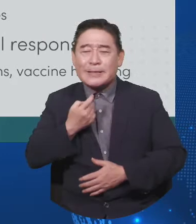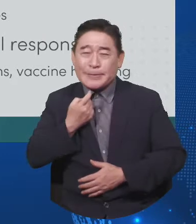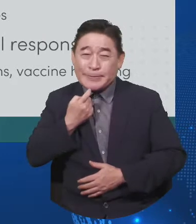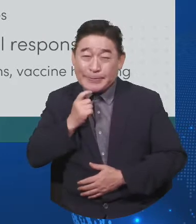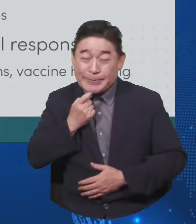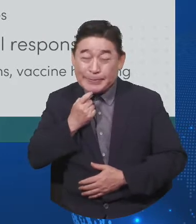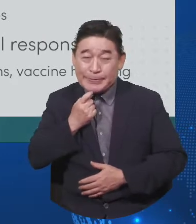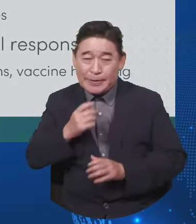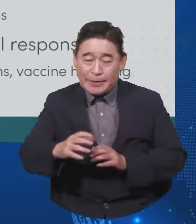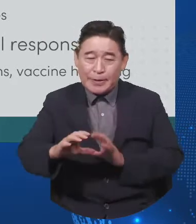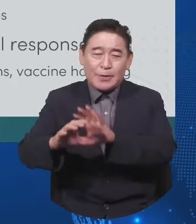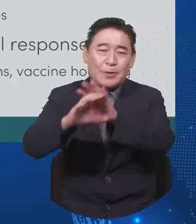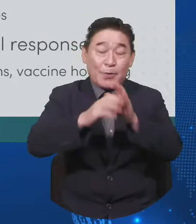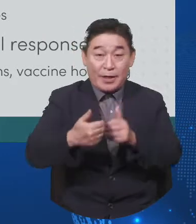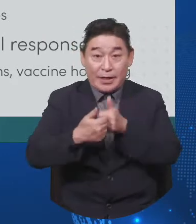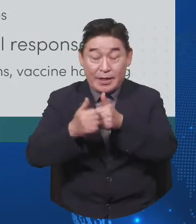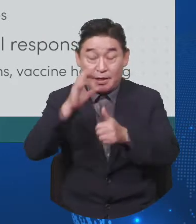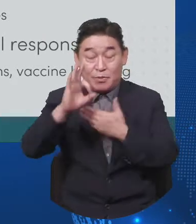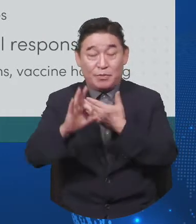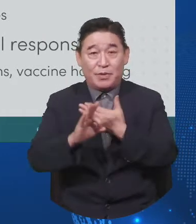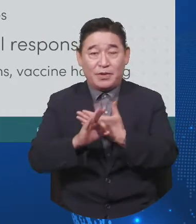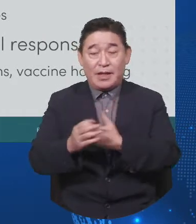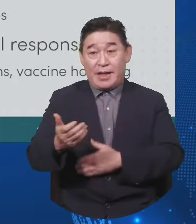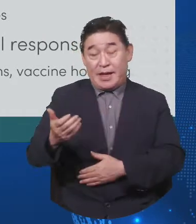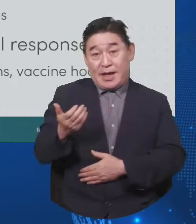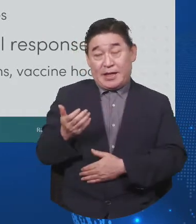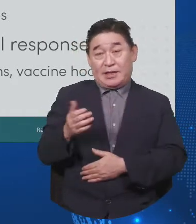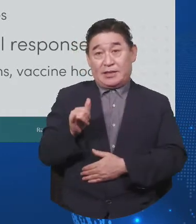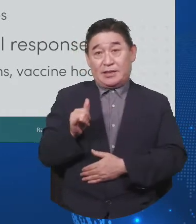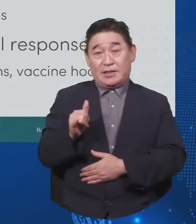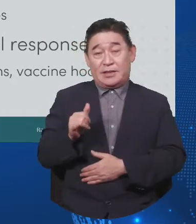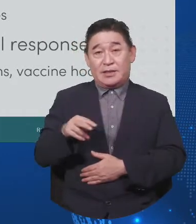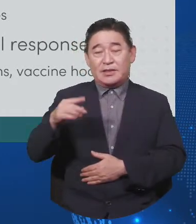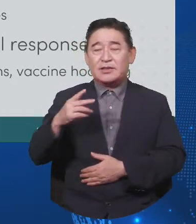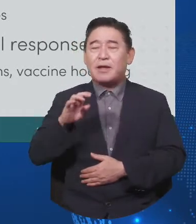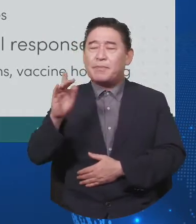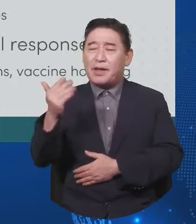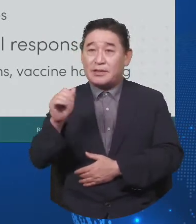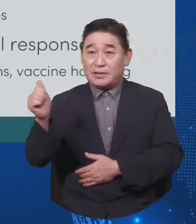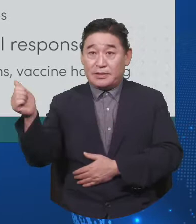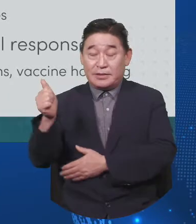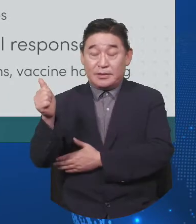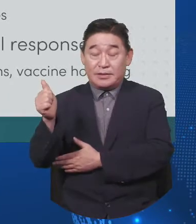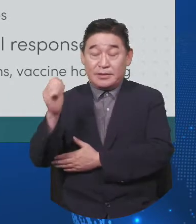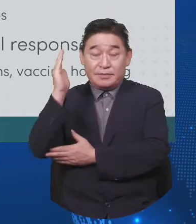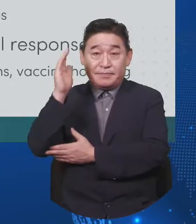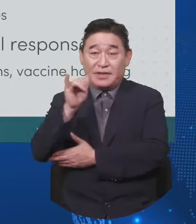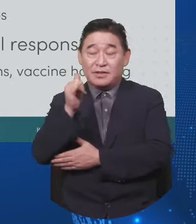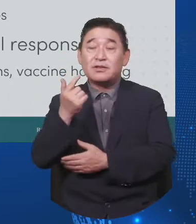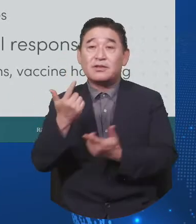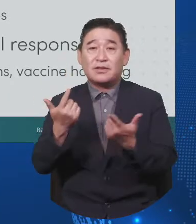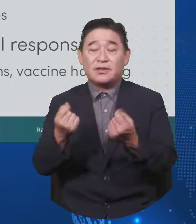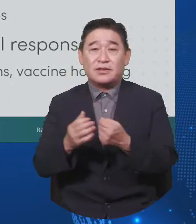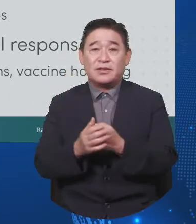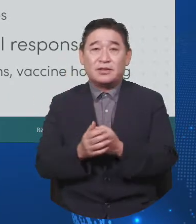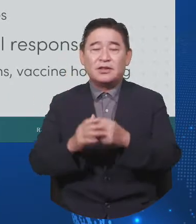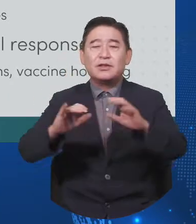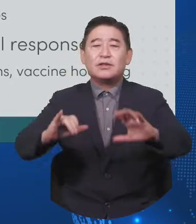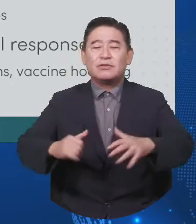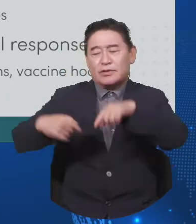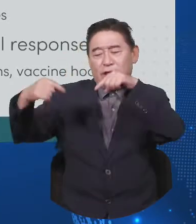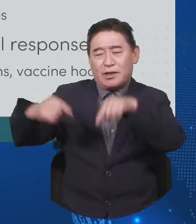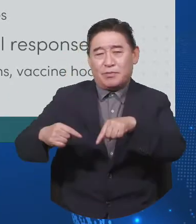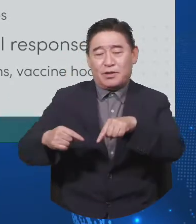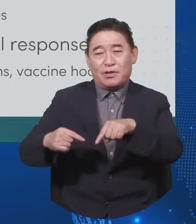my colleague on the panel, Stefan, has described as a paradox between the need for global cooperation for